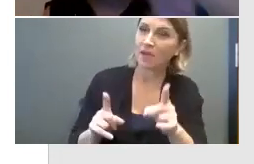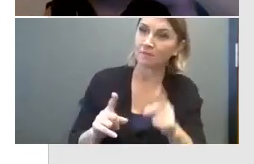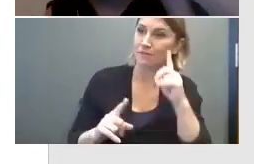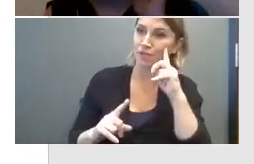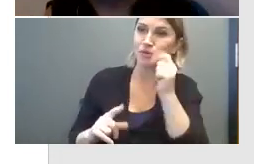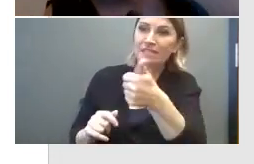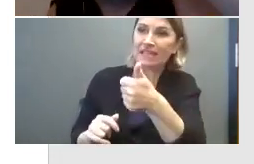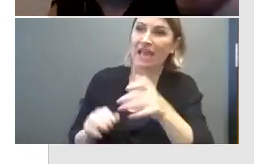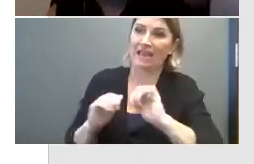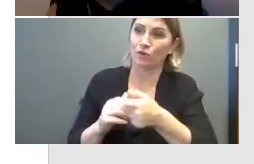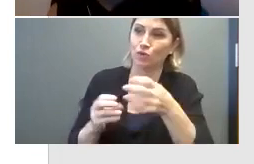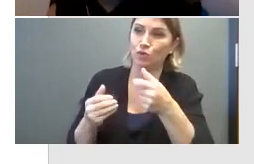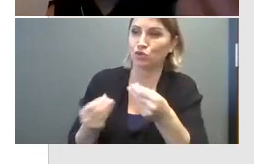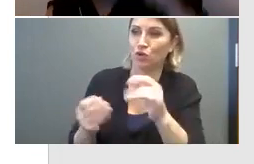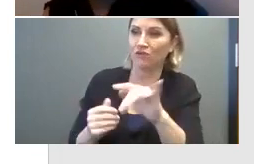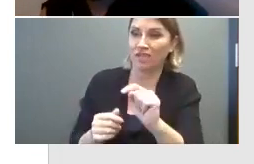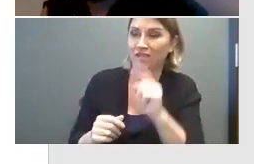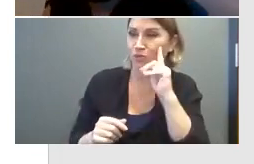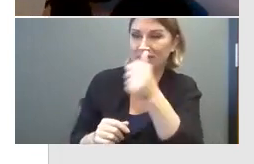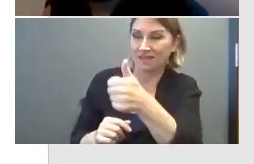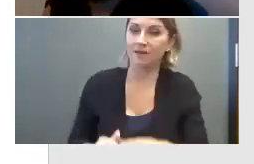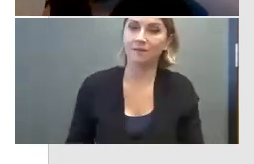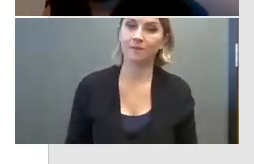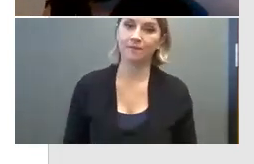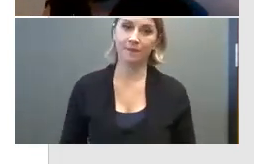but essentially you can use whatever.